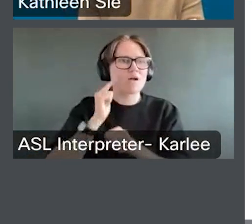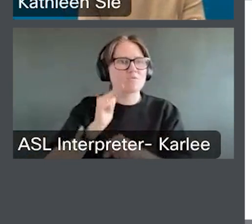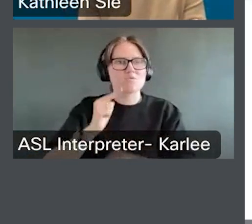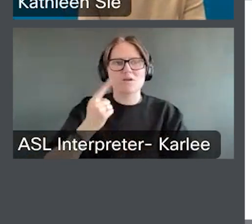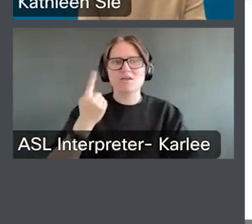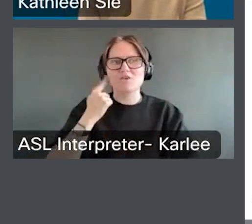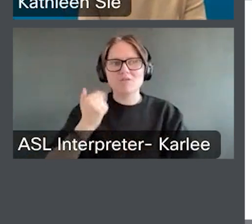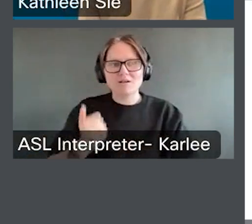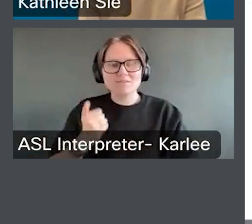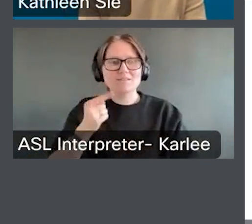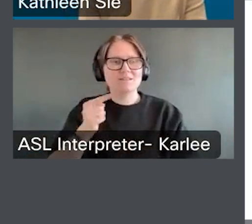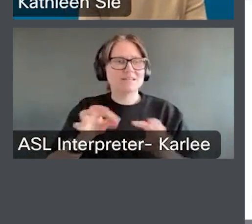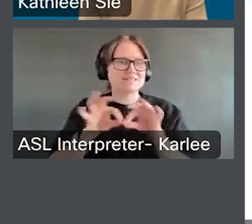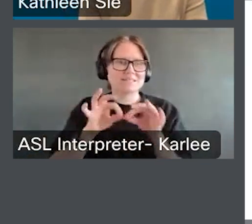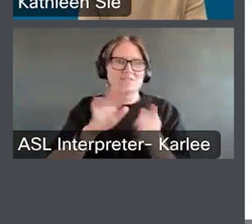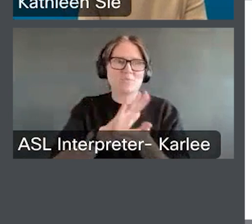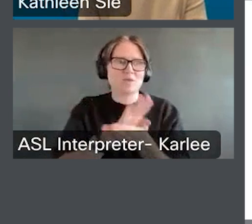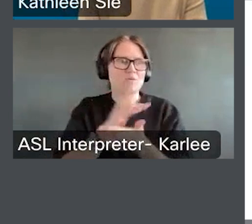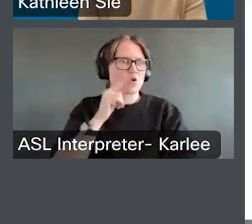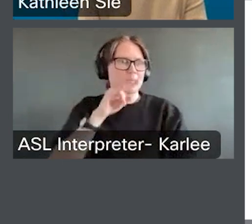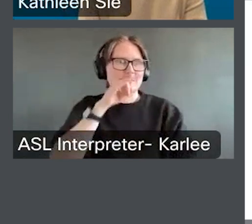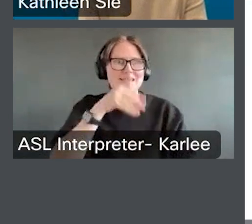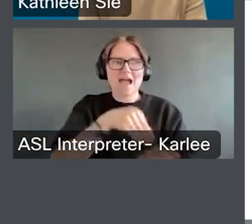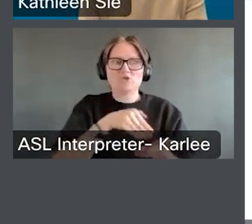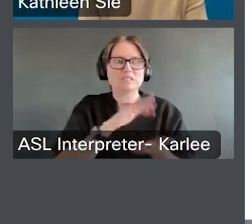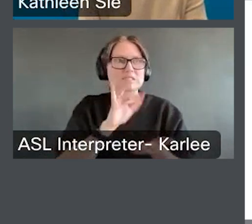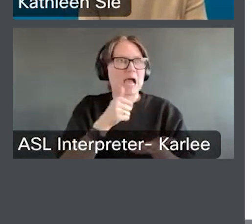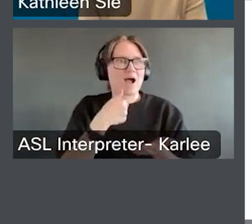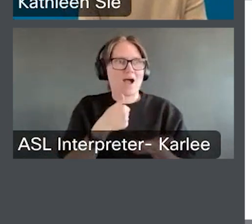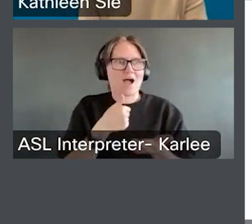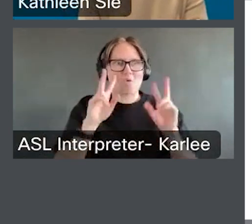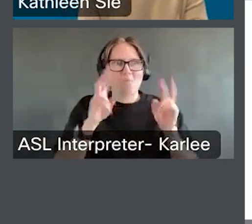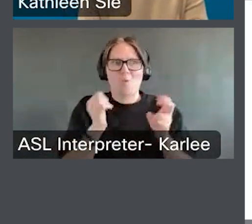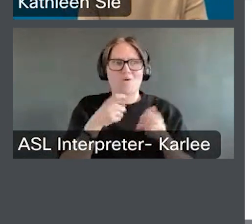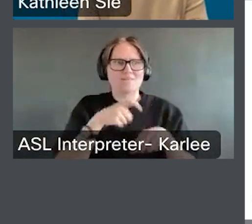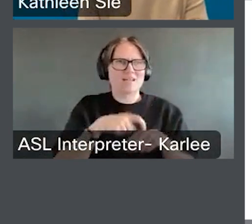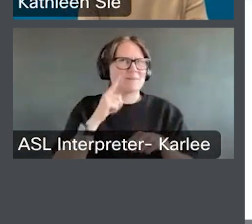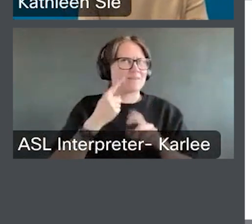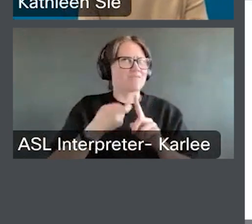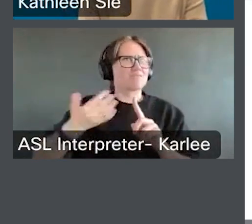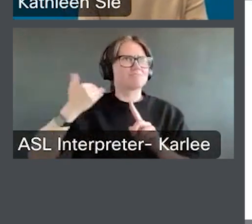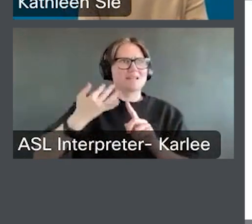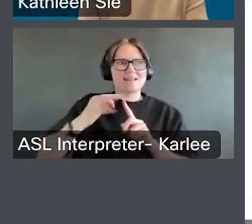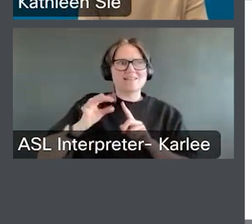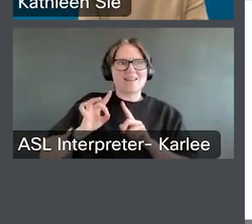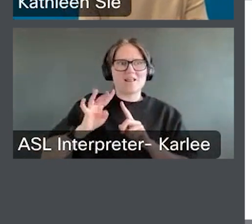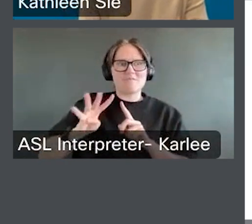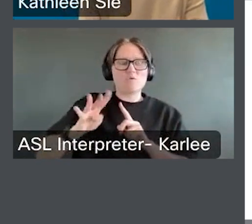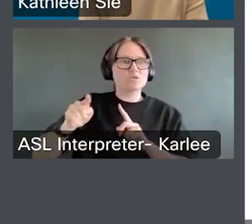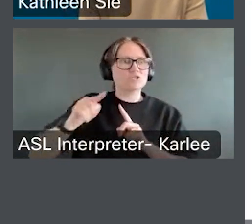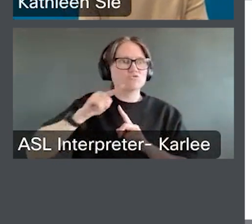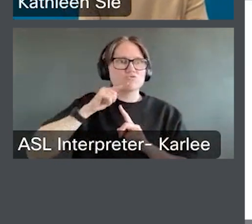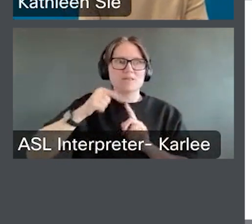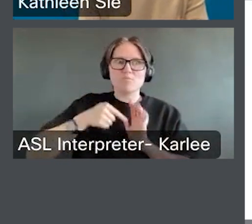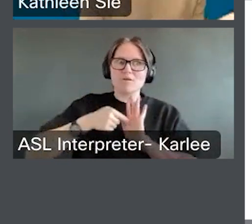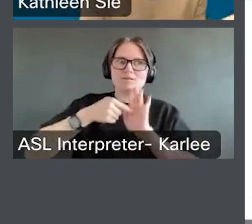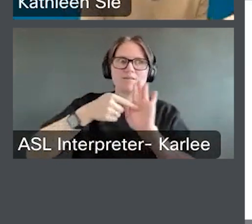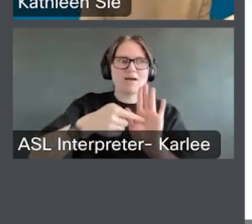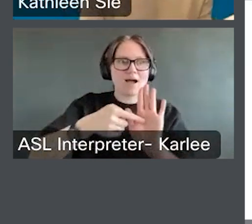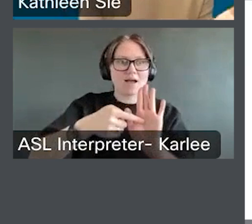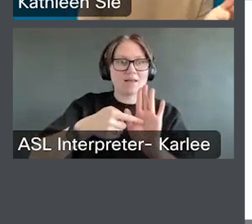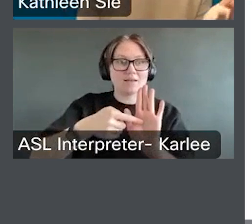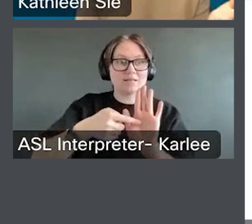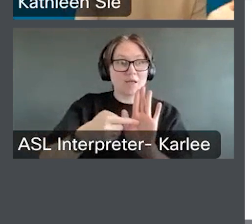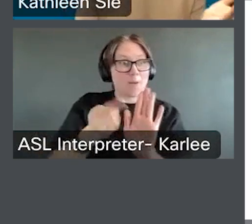that I quote all the time, I think from 1984, really bringing to light in the days